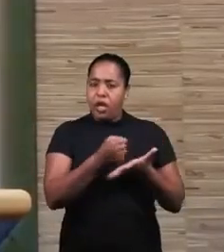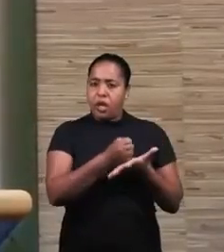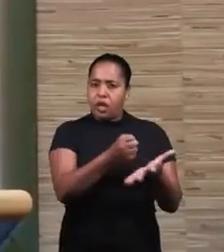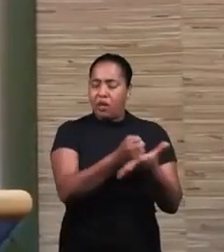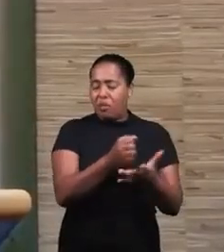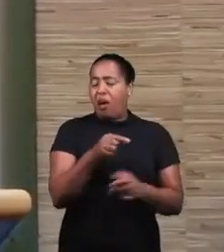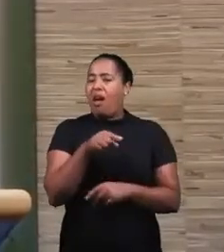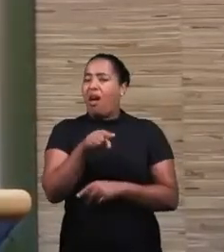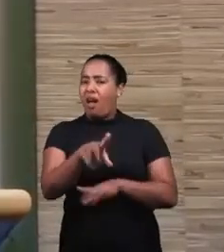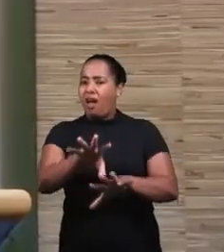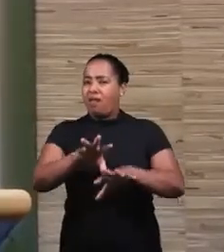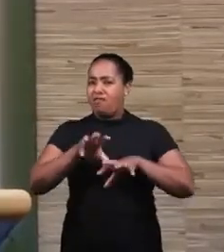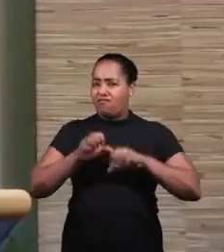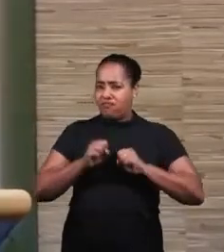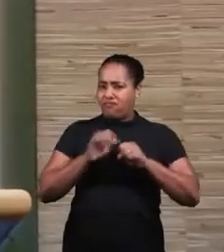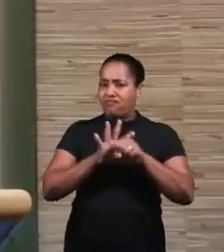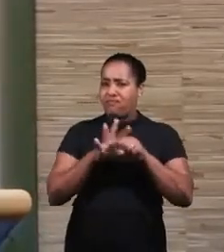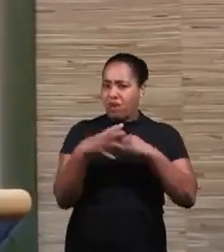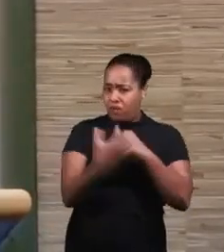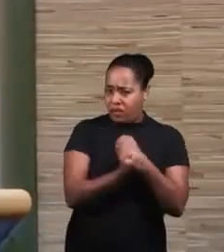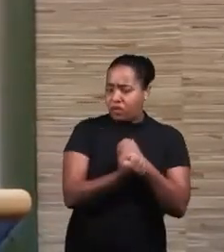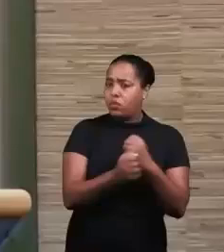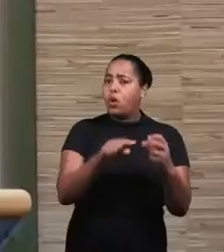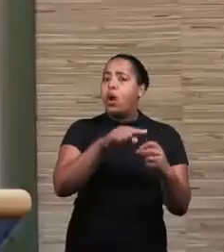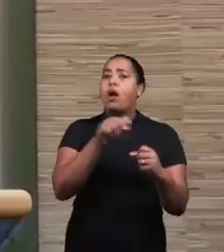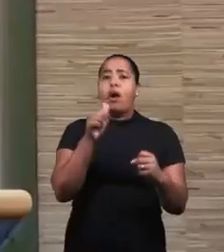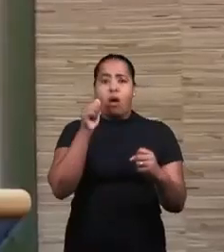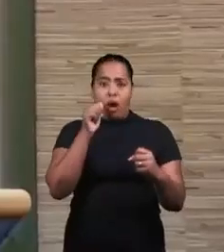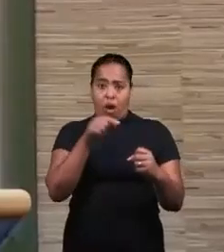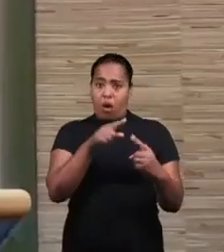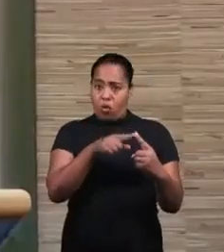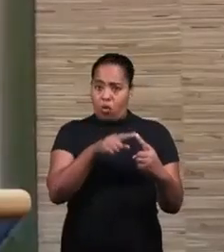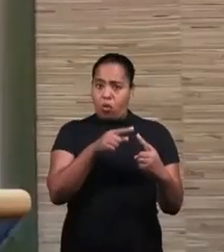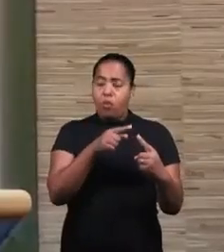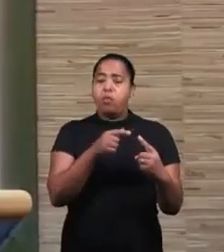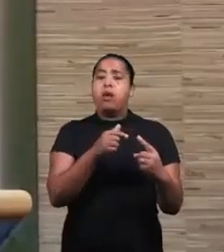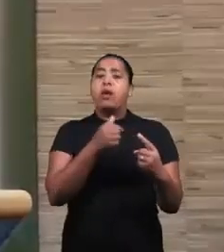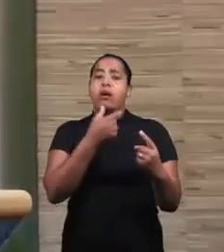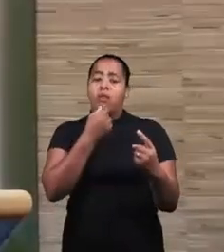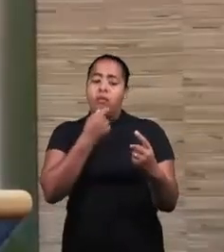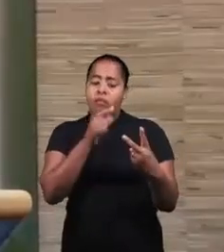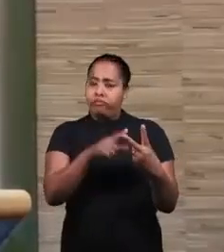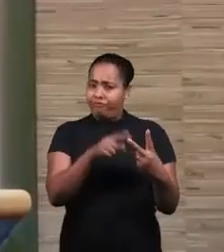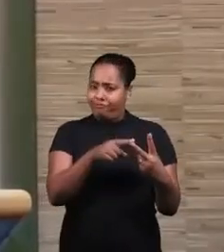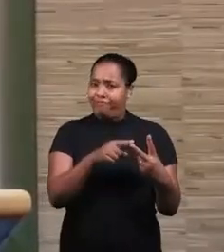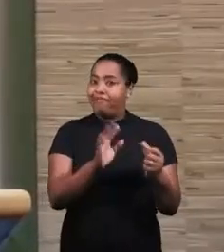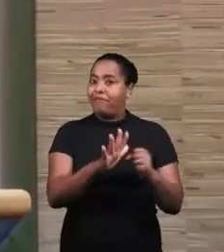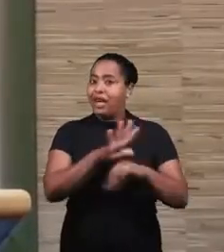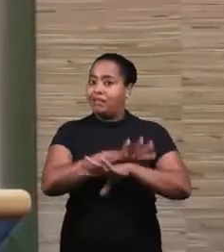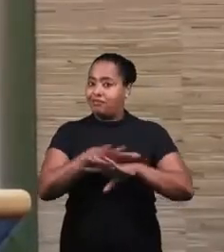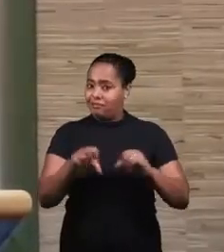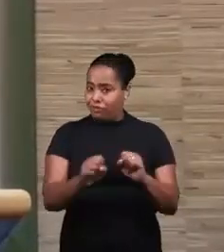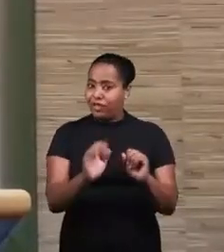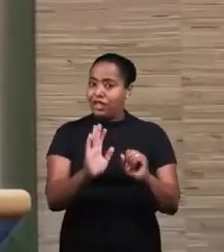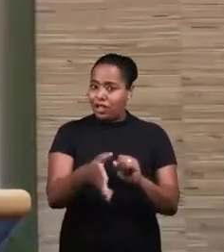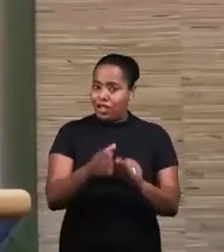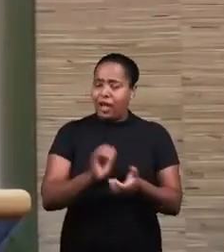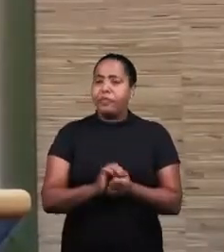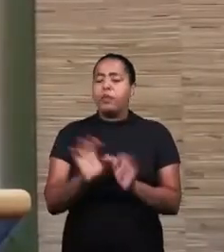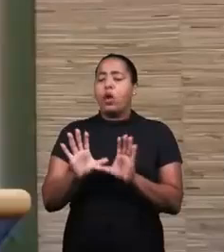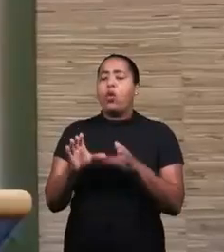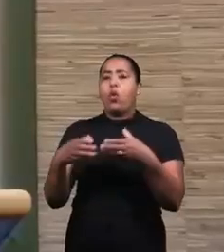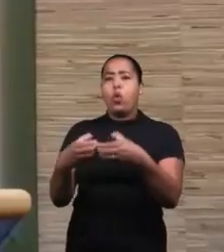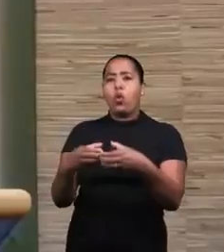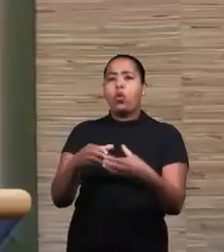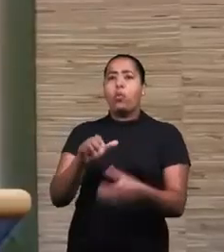He and his wife had the virus, but they are already healed. There's the community called Alleluia, which is totally isolated.